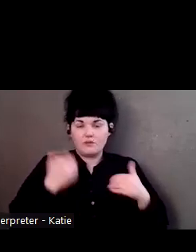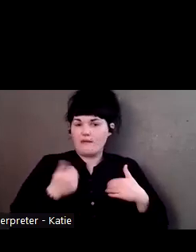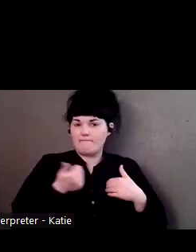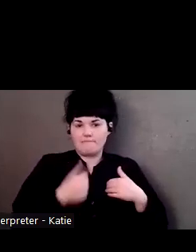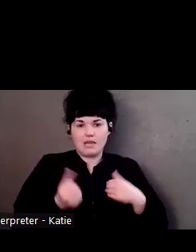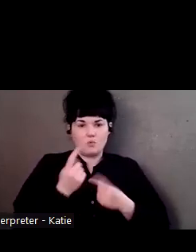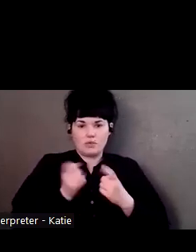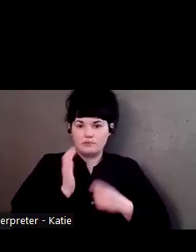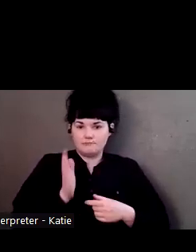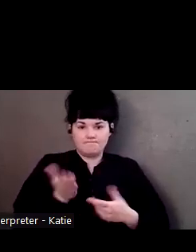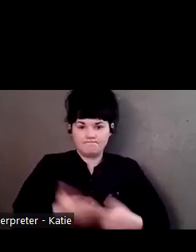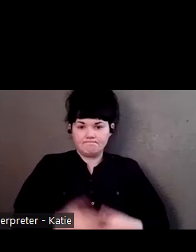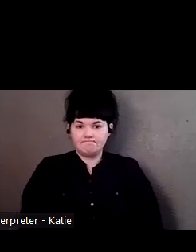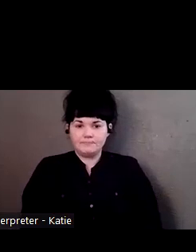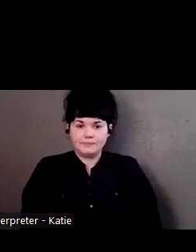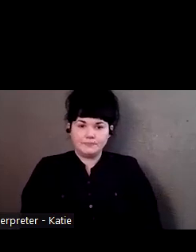questions.